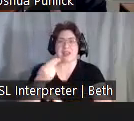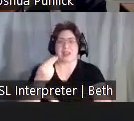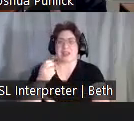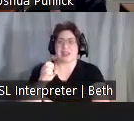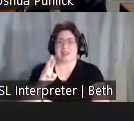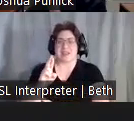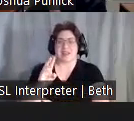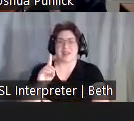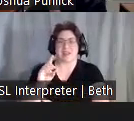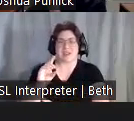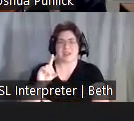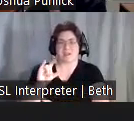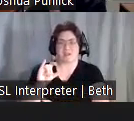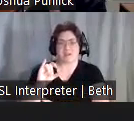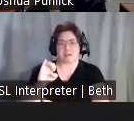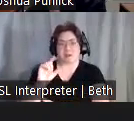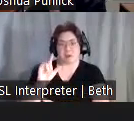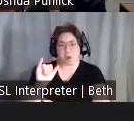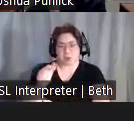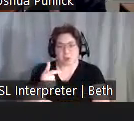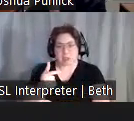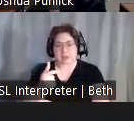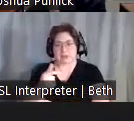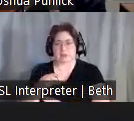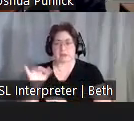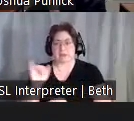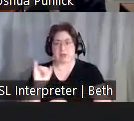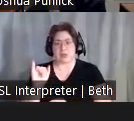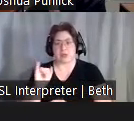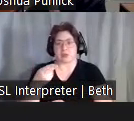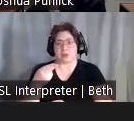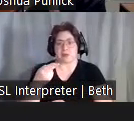squirt of herbicide application.